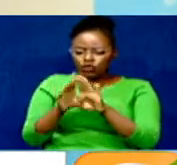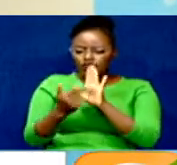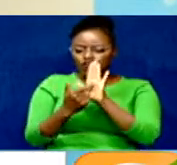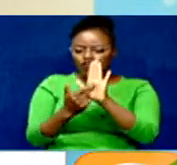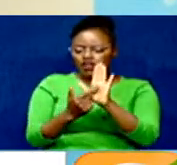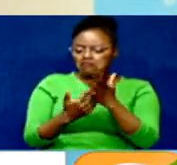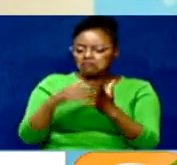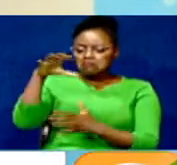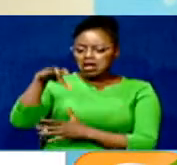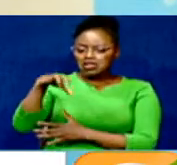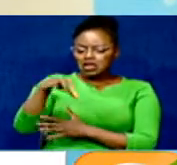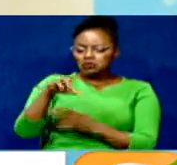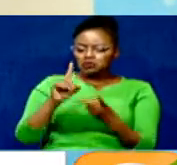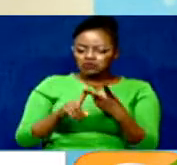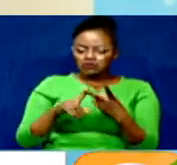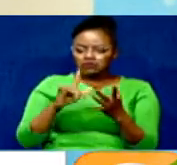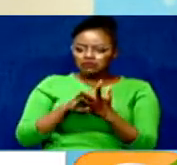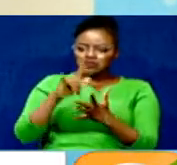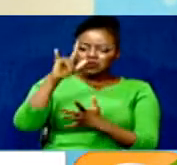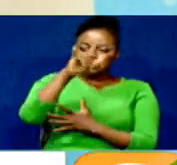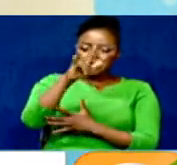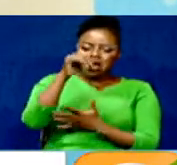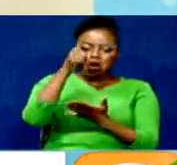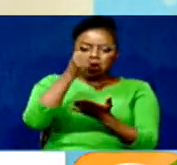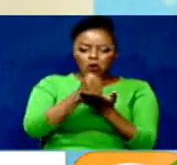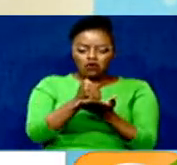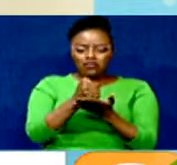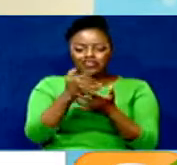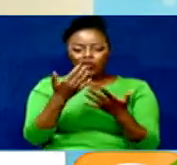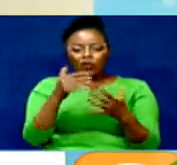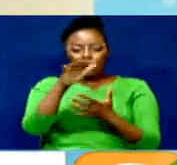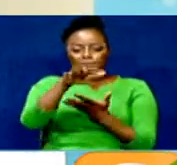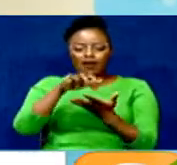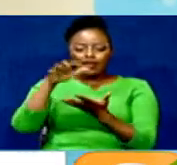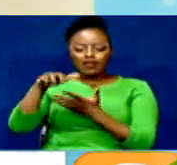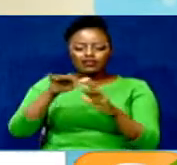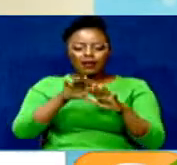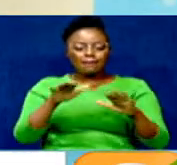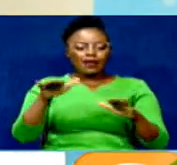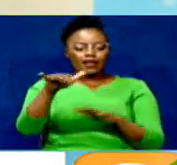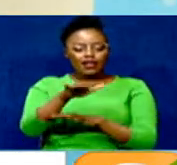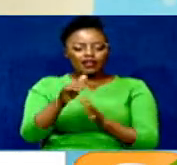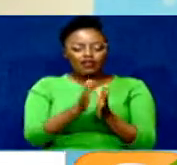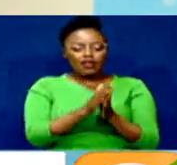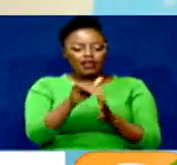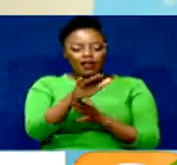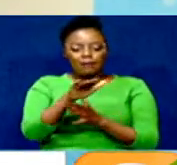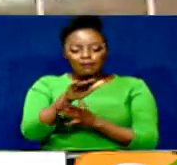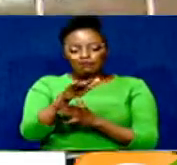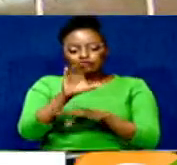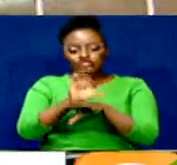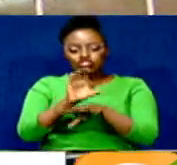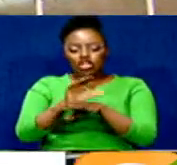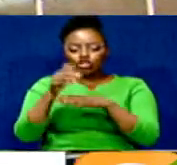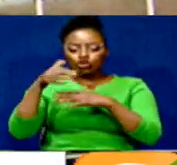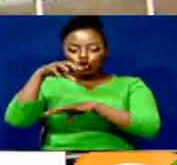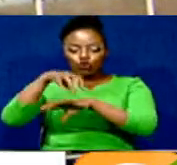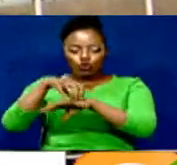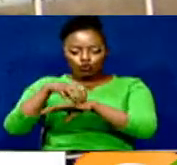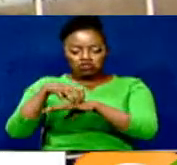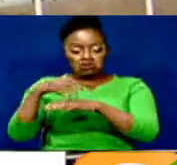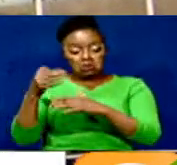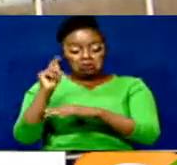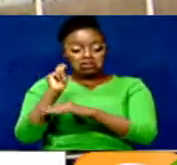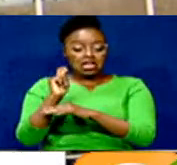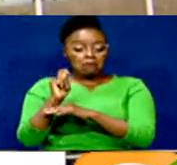as PSVs, aircrafts, offices, supermarkets, marketplaces, and places of worship. The Ministry of Health